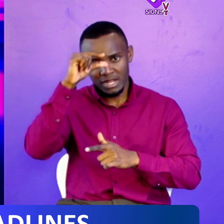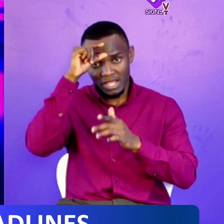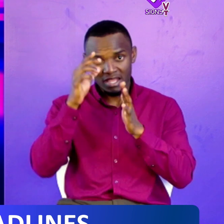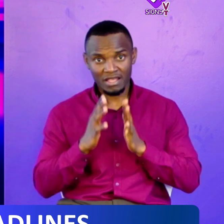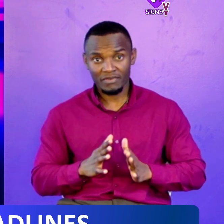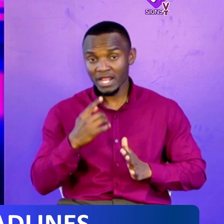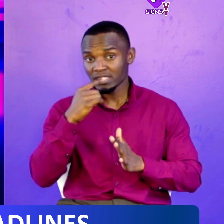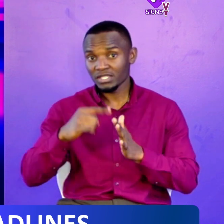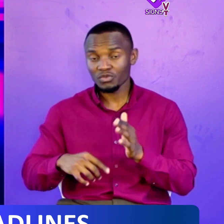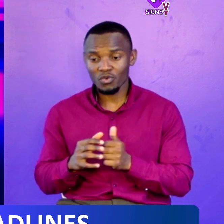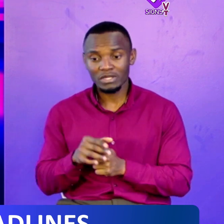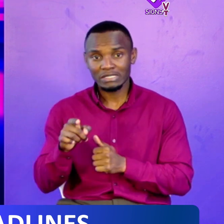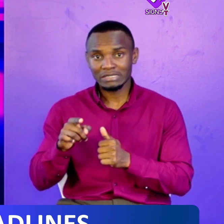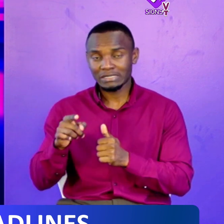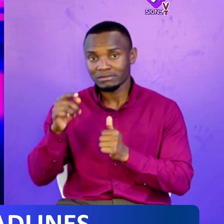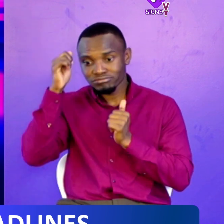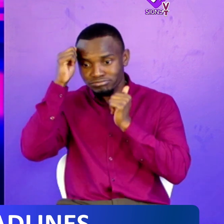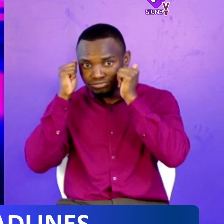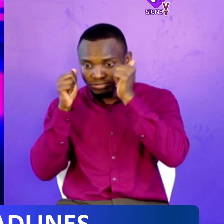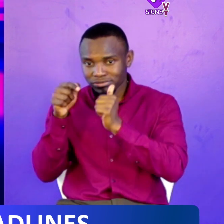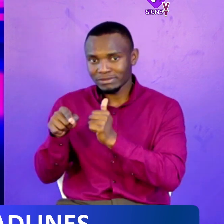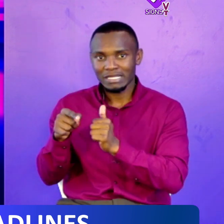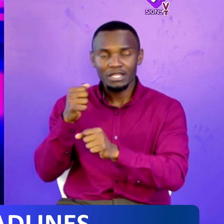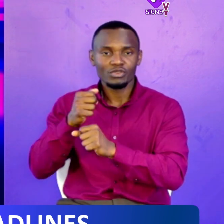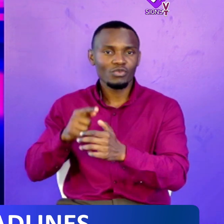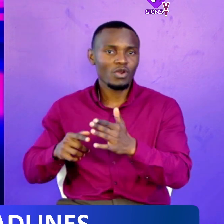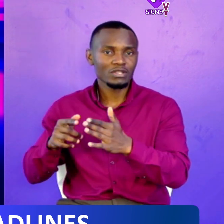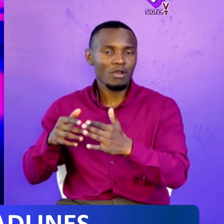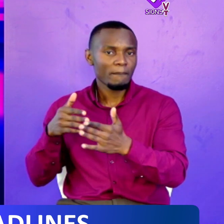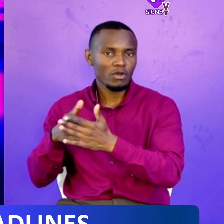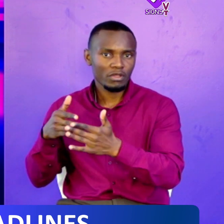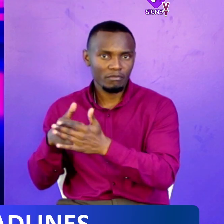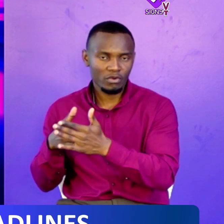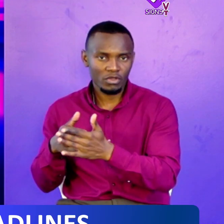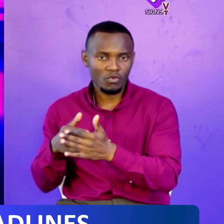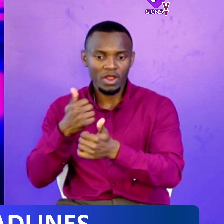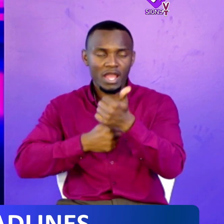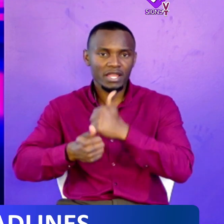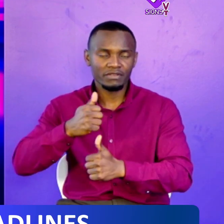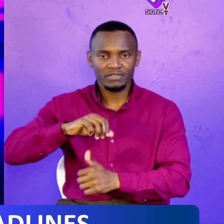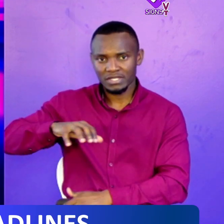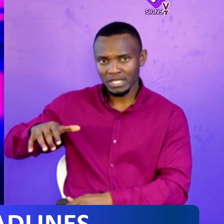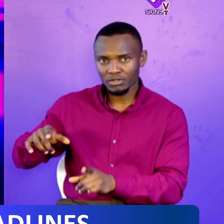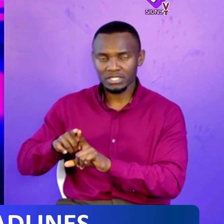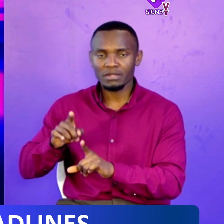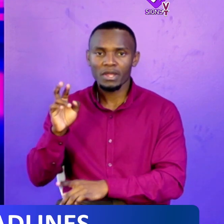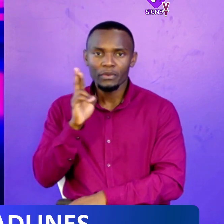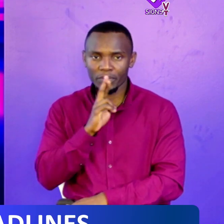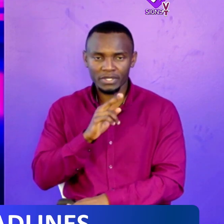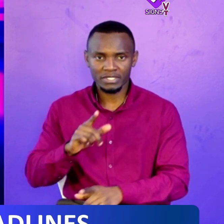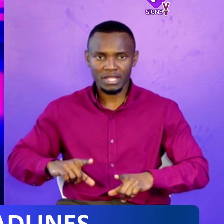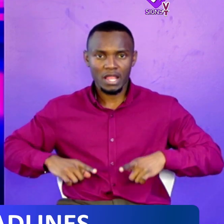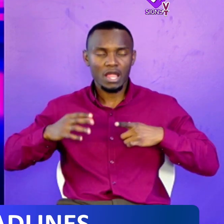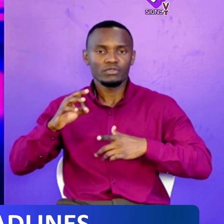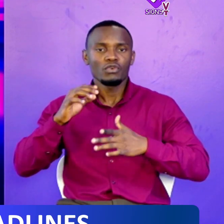that the forces are crippling activities in the county, posing a security risk to the residents. On his part, DAP